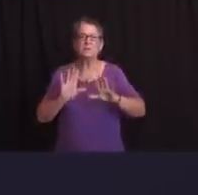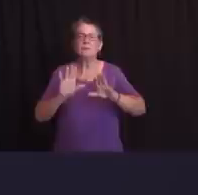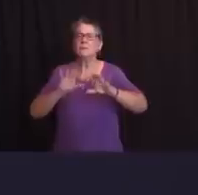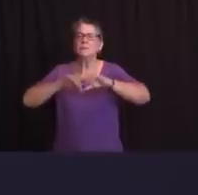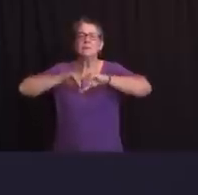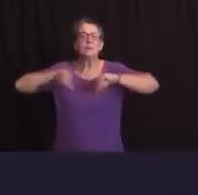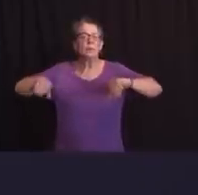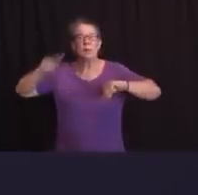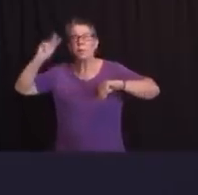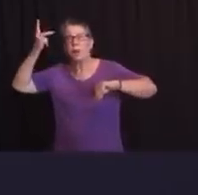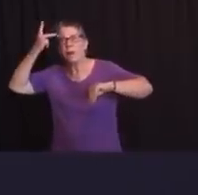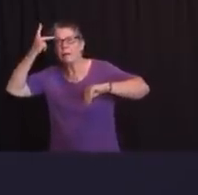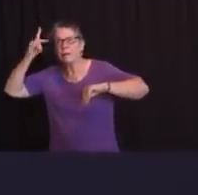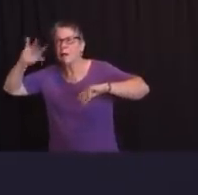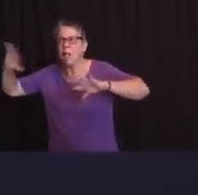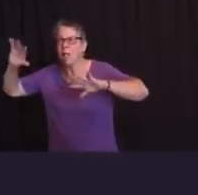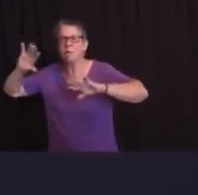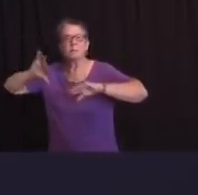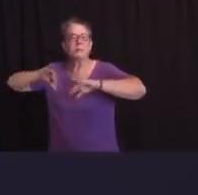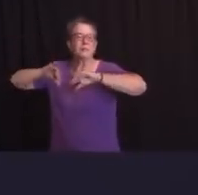including today, made some pretty strong,